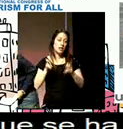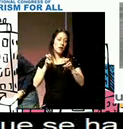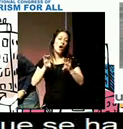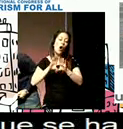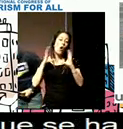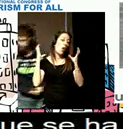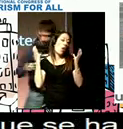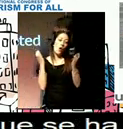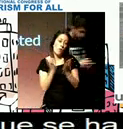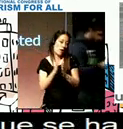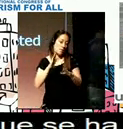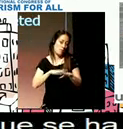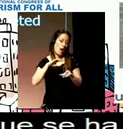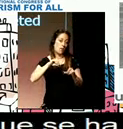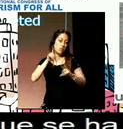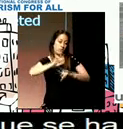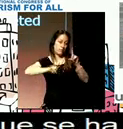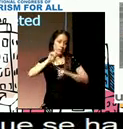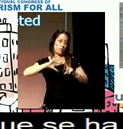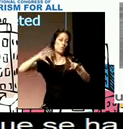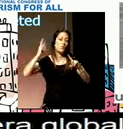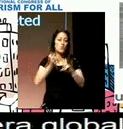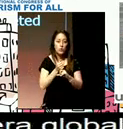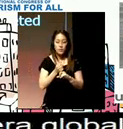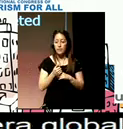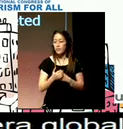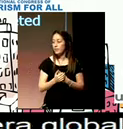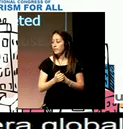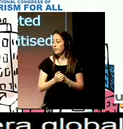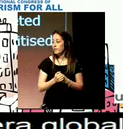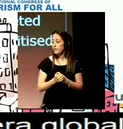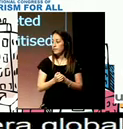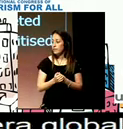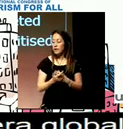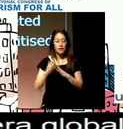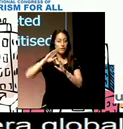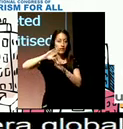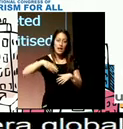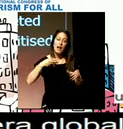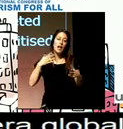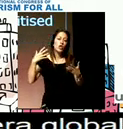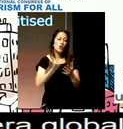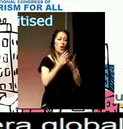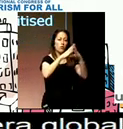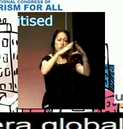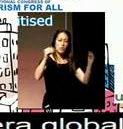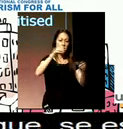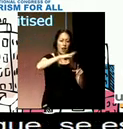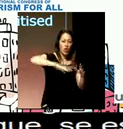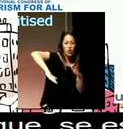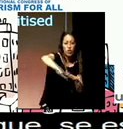the entire campus, and a prioritised zonal implementation plan was developed in order to